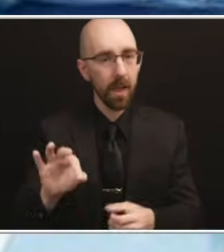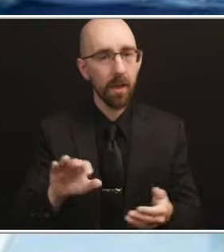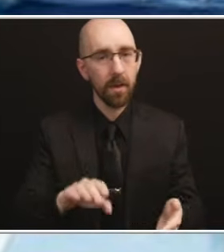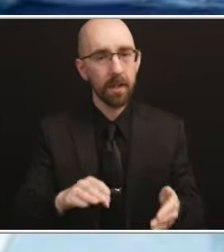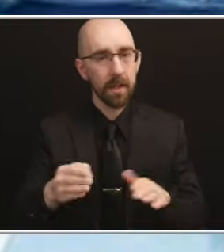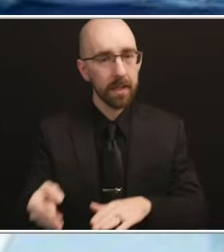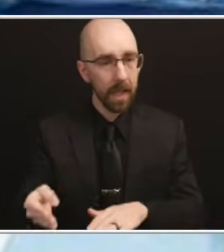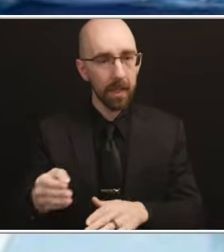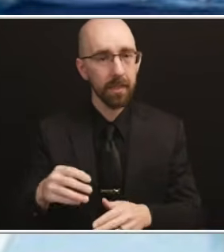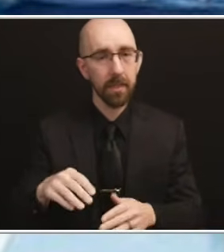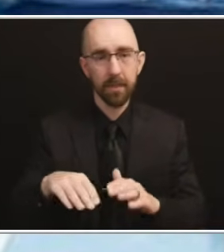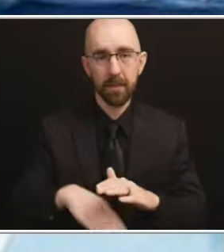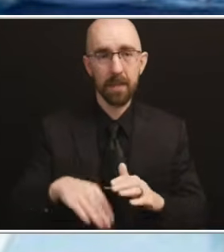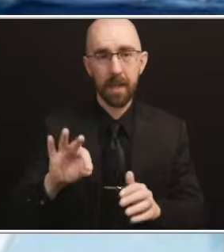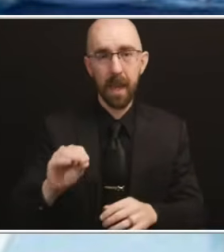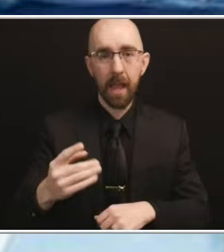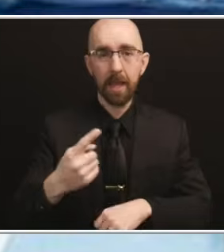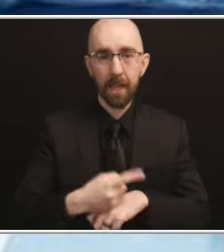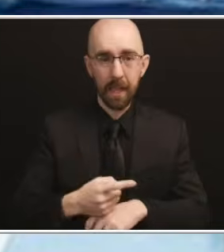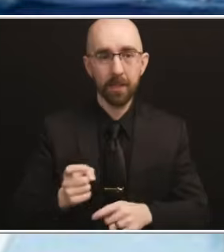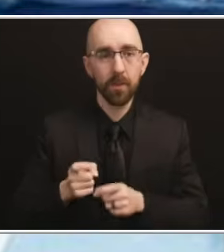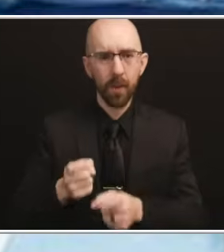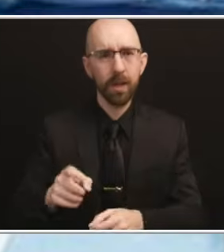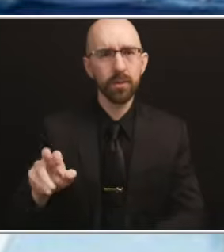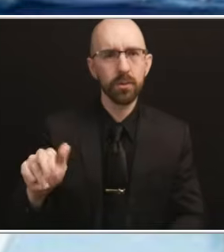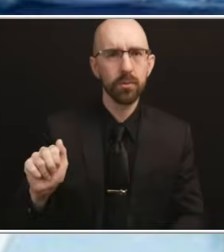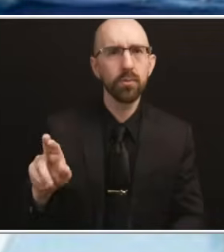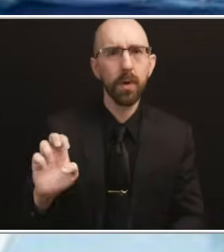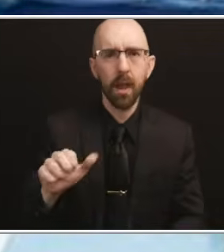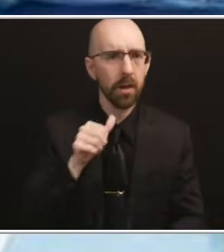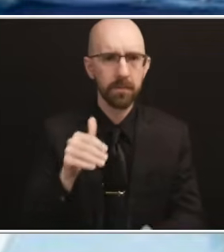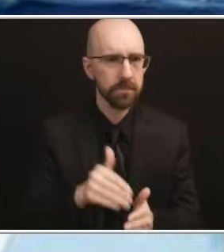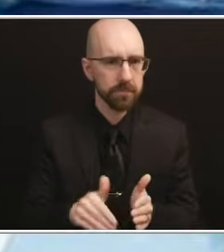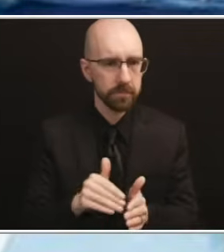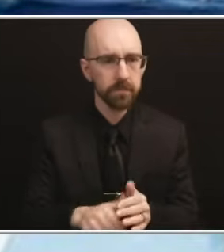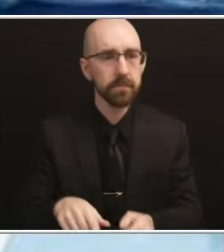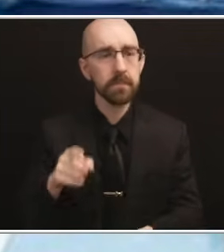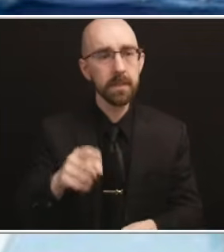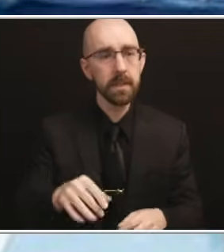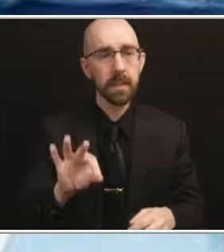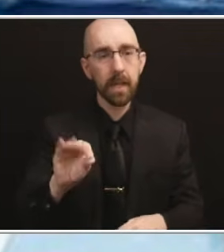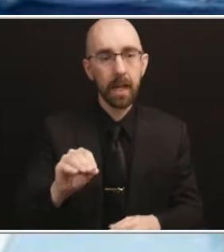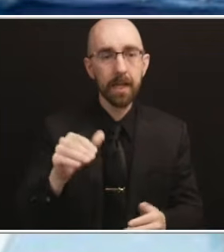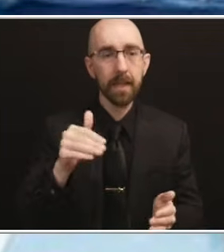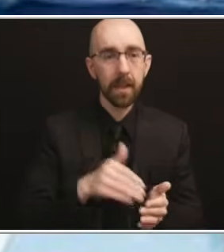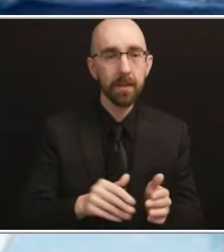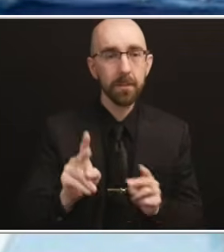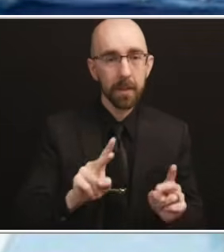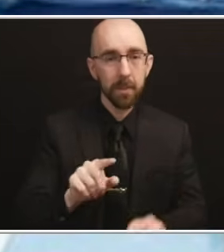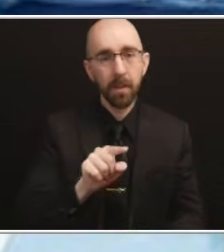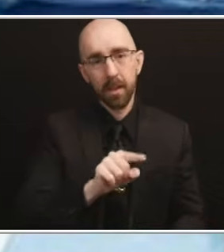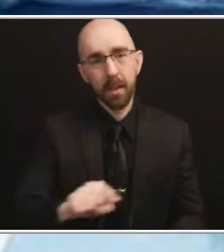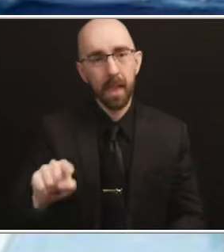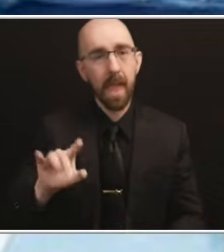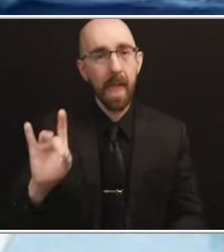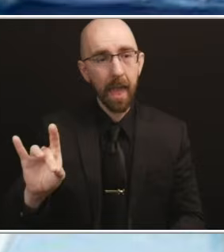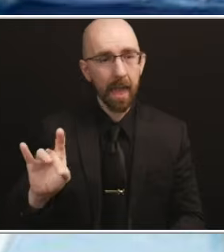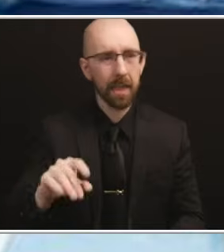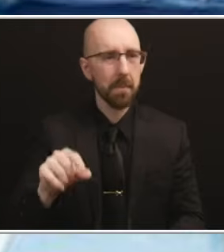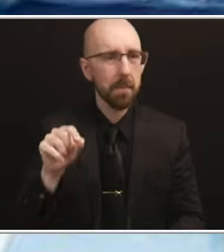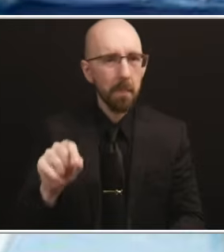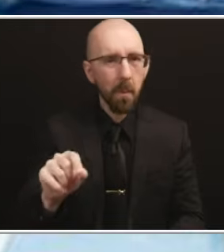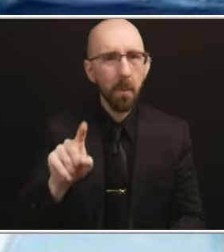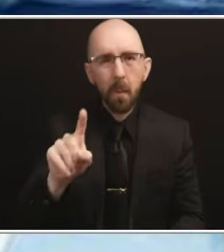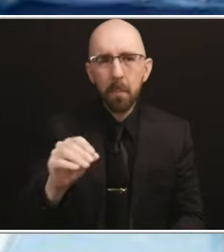rare. 8 people out of nearly 9,000 people, which is 0.1%. The research also